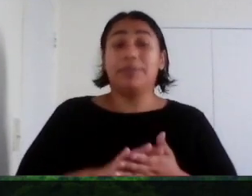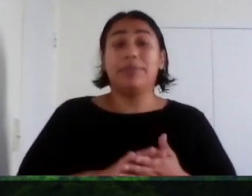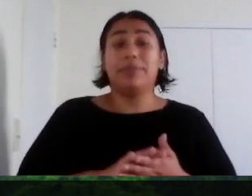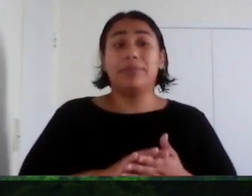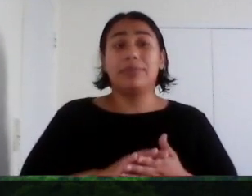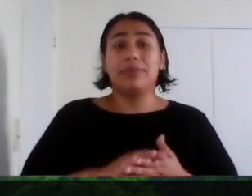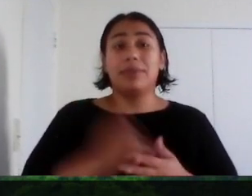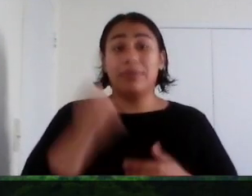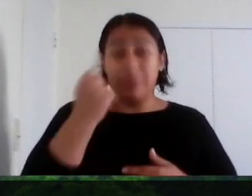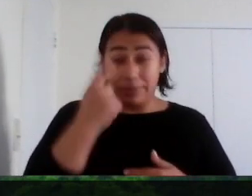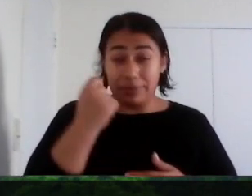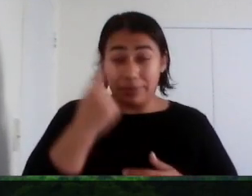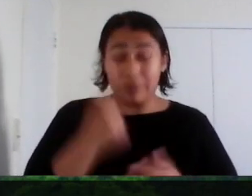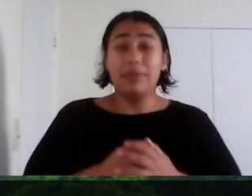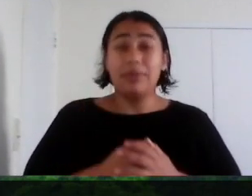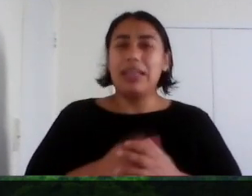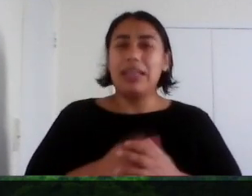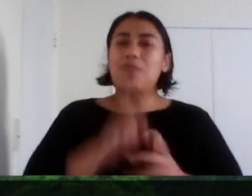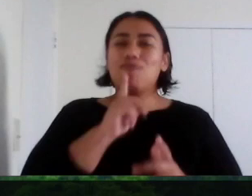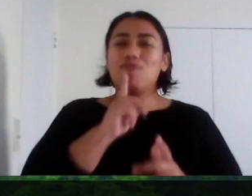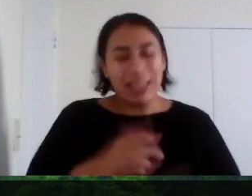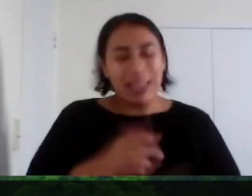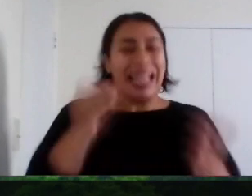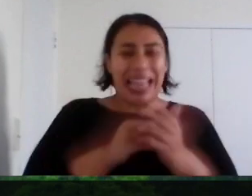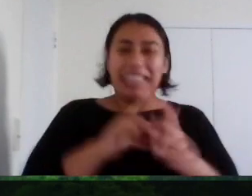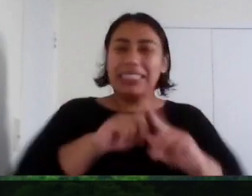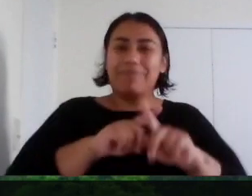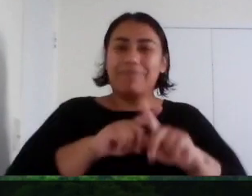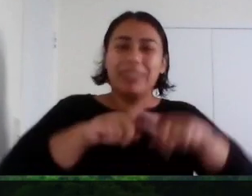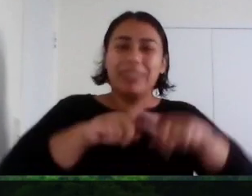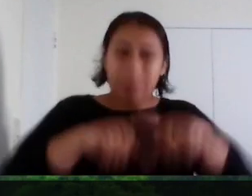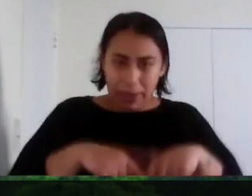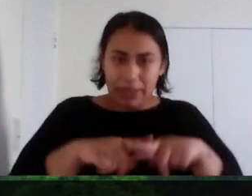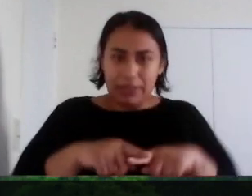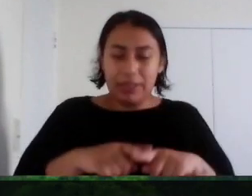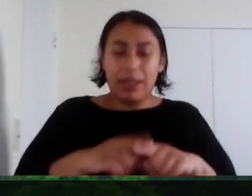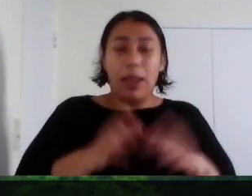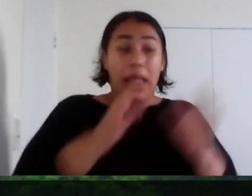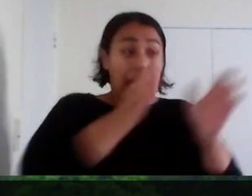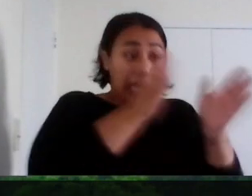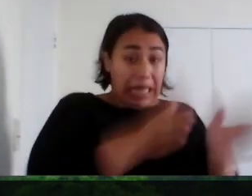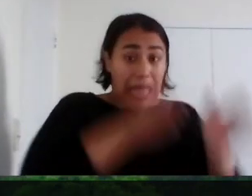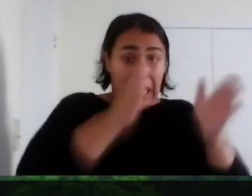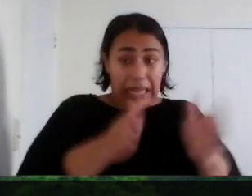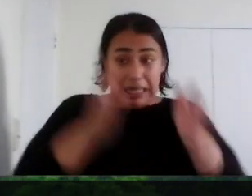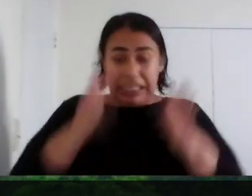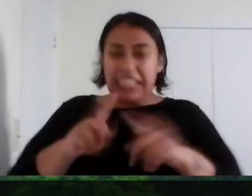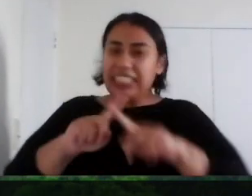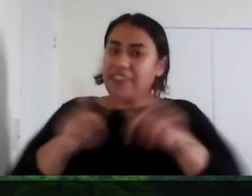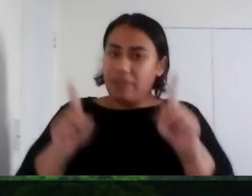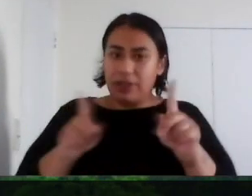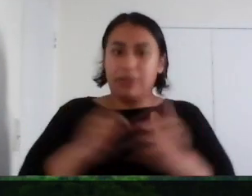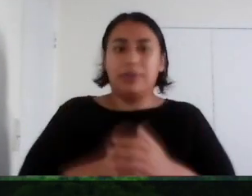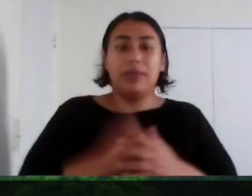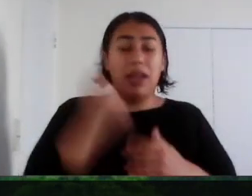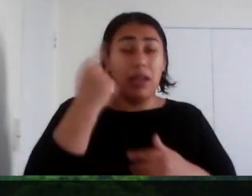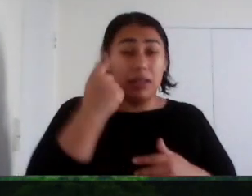depends. It is important to understand that there is a difference between hemp-derived CBD and cannabis-derived